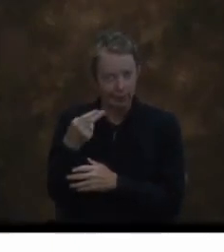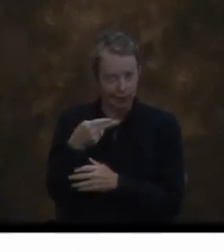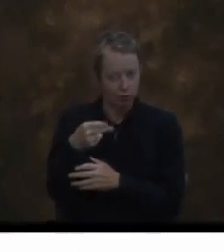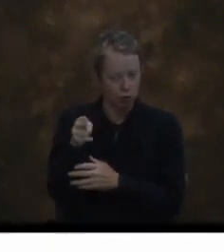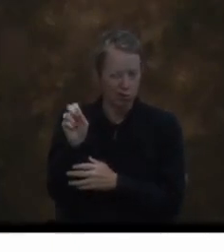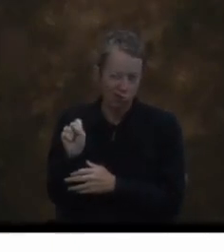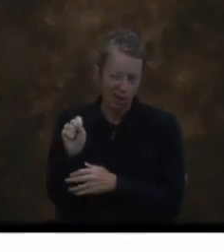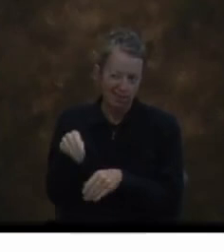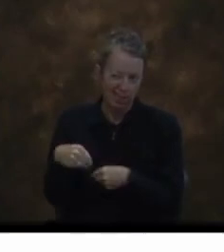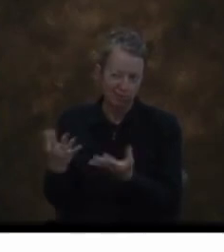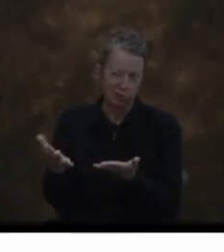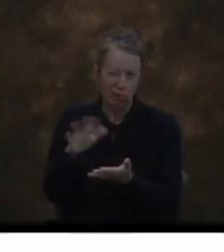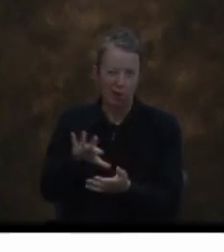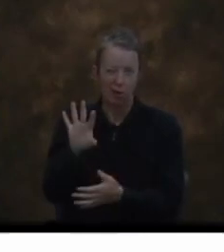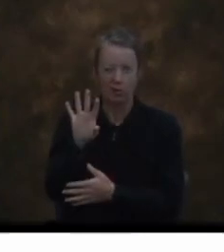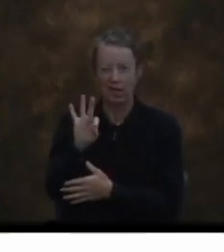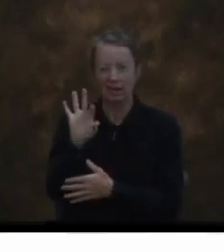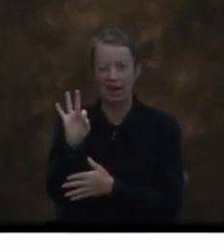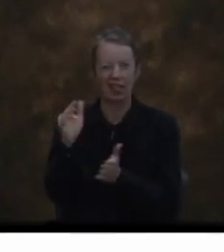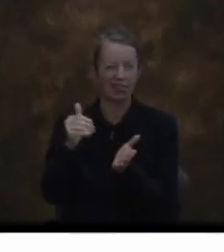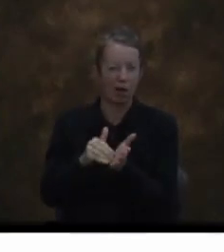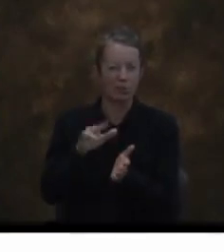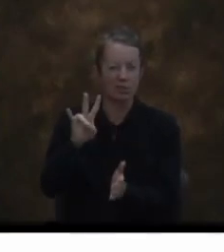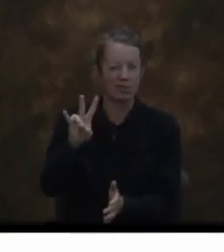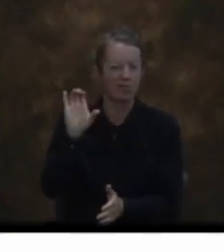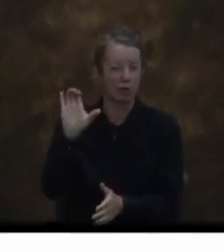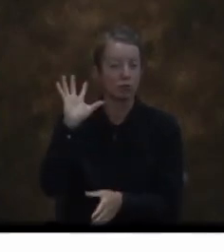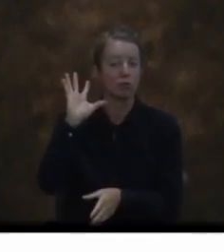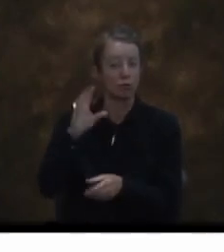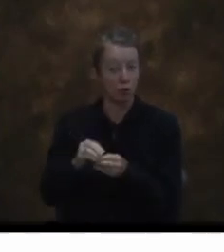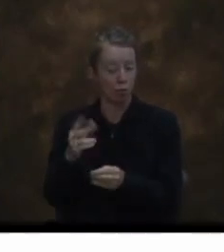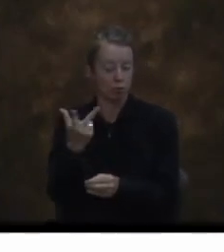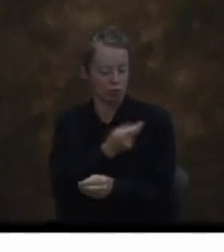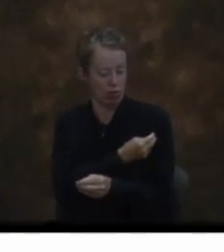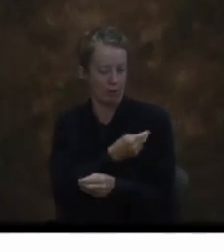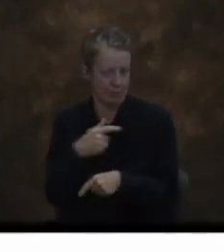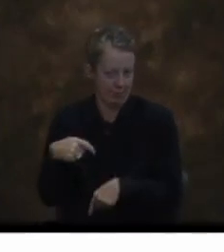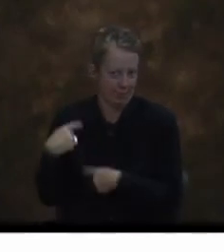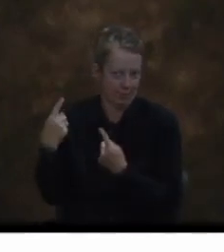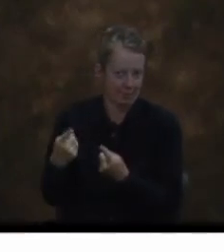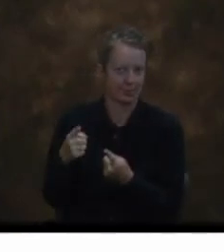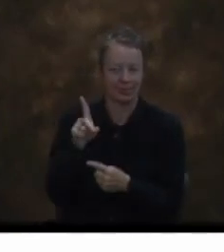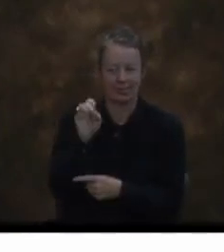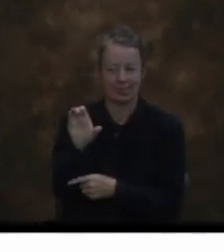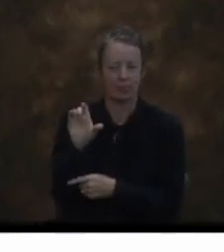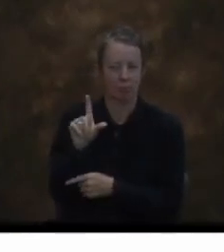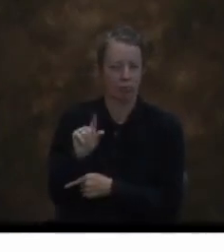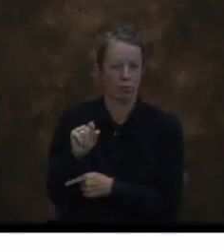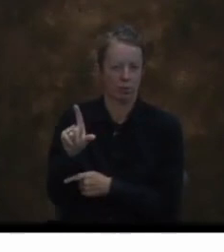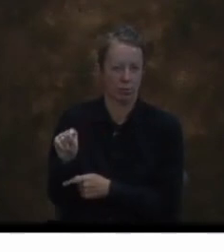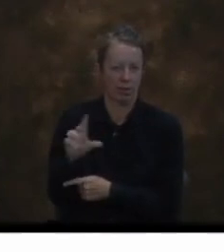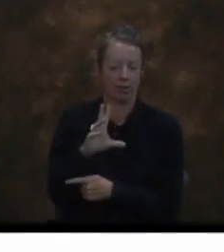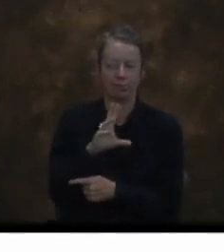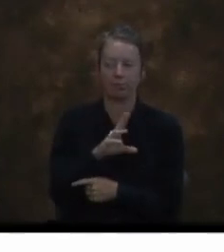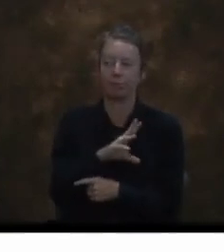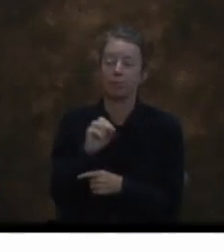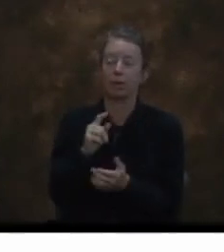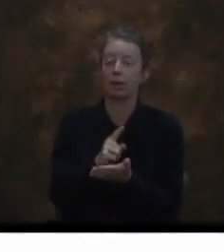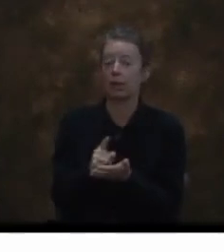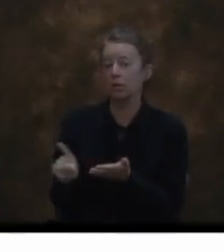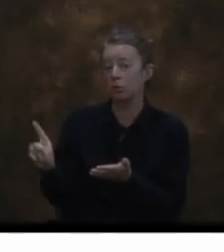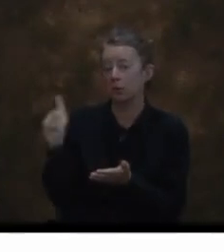about 99,700 total doses since December of 2020. And last week, we saw